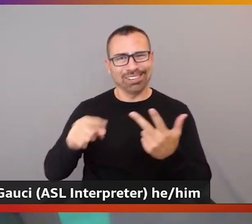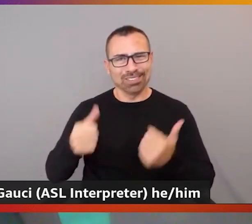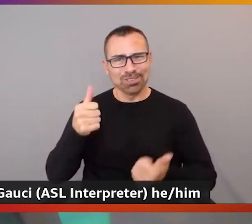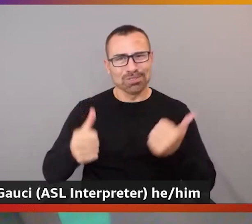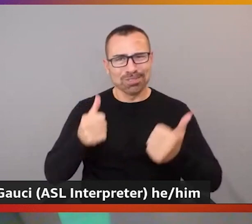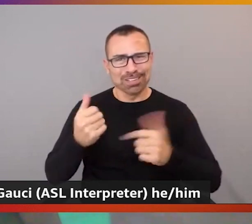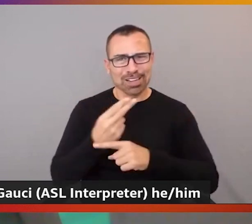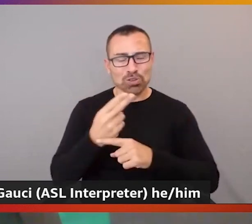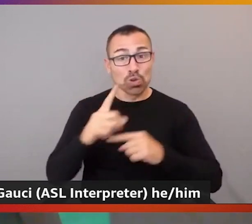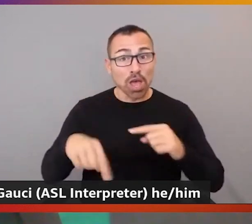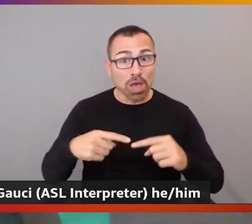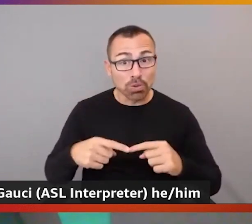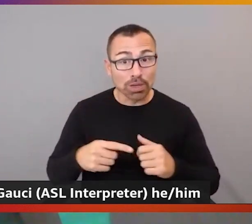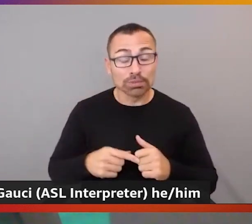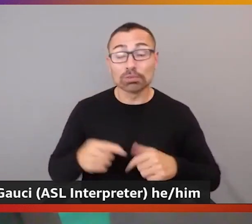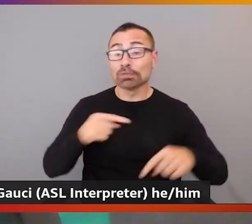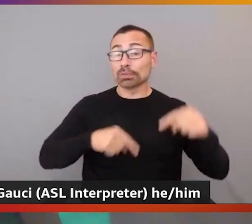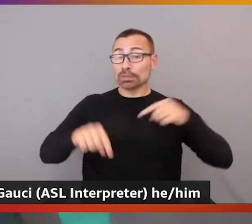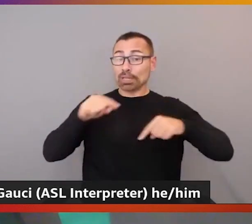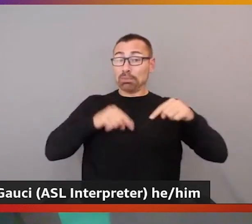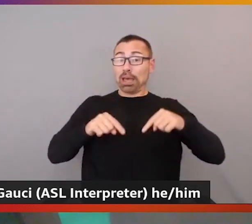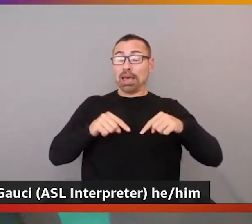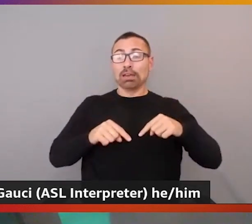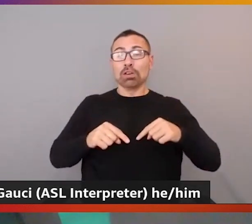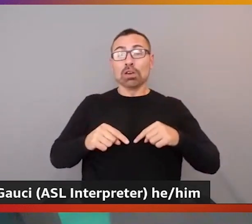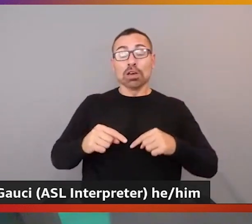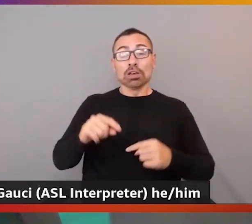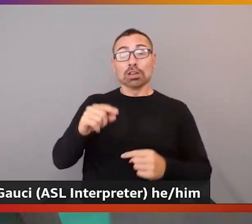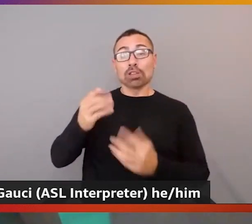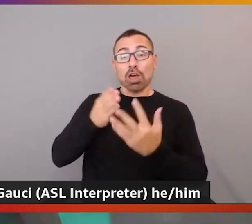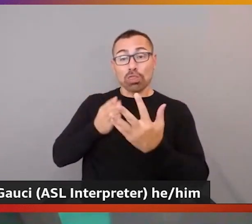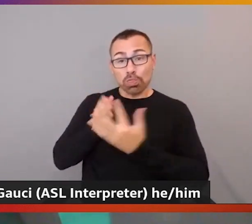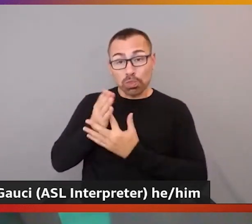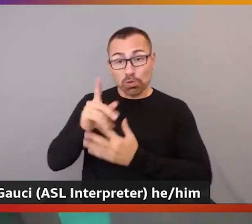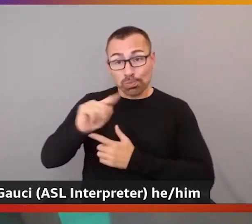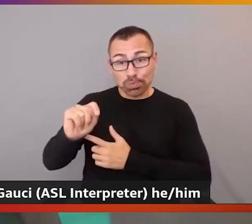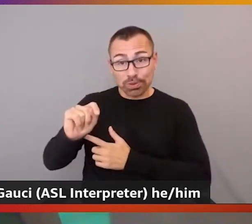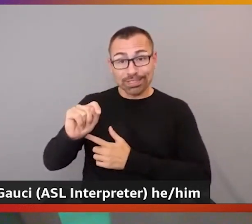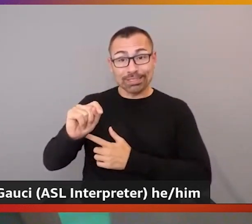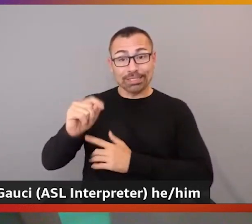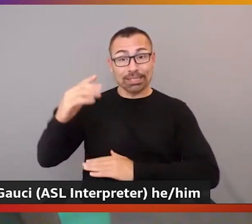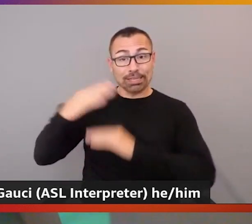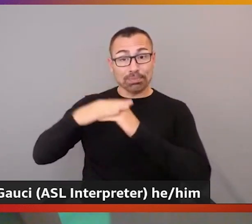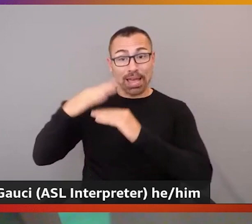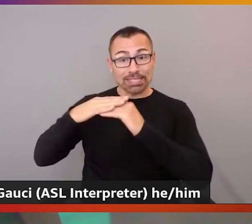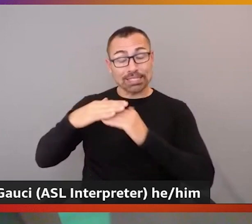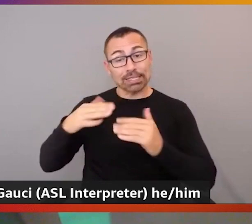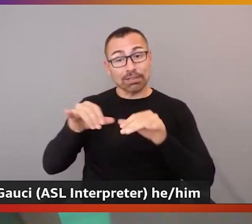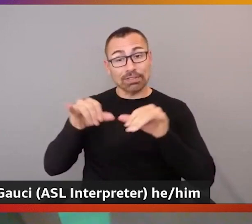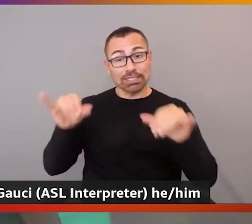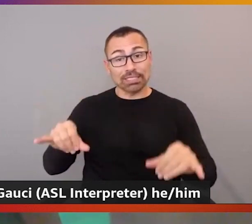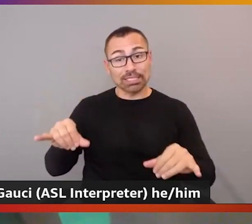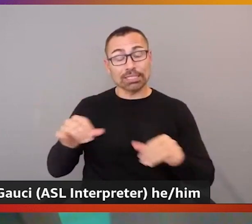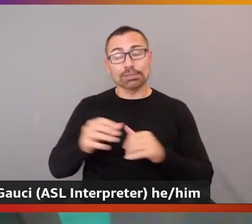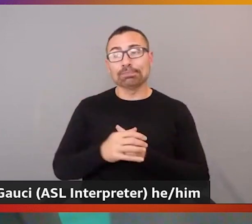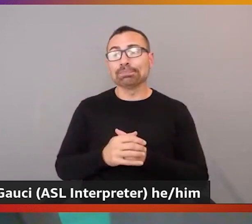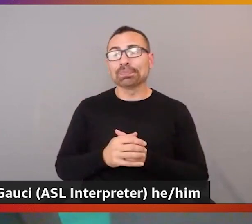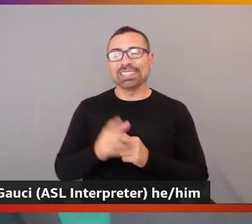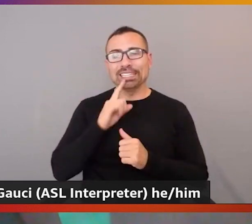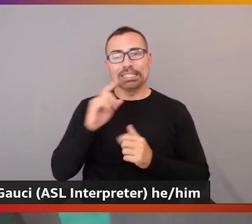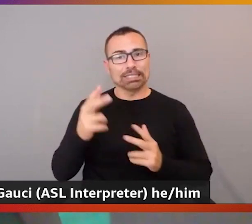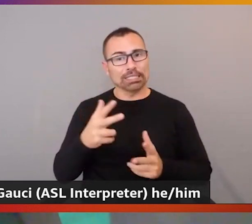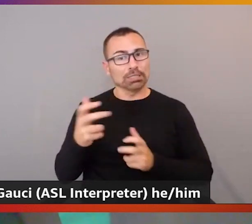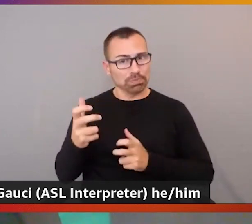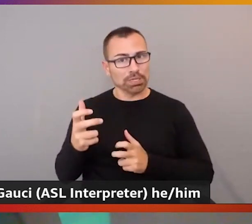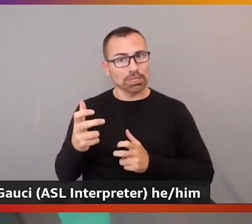little bit and think about, the throughput capacity, or the throughput of a file system is essentially the speed at which